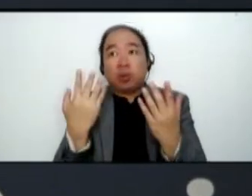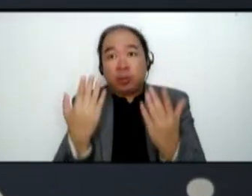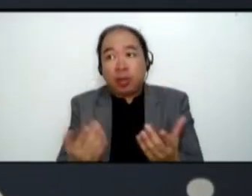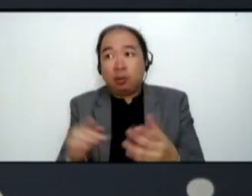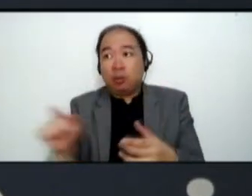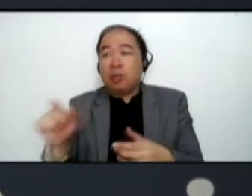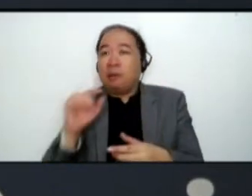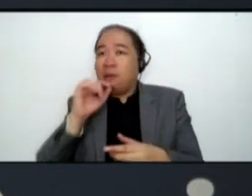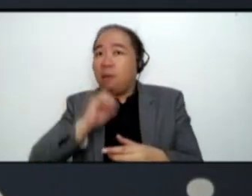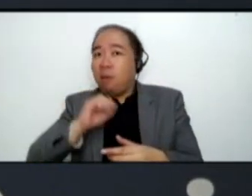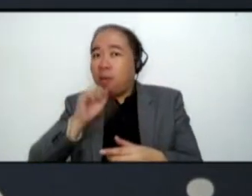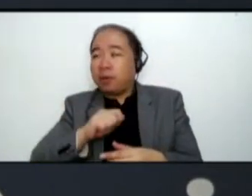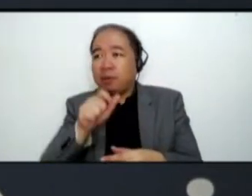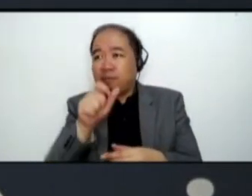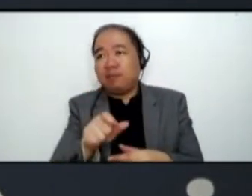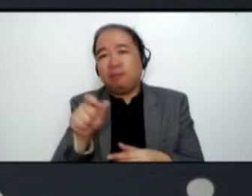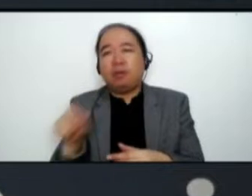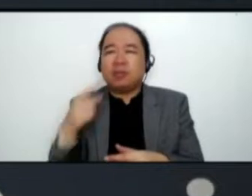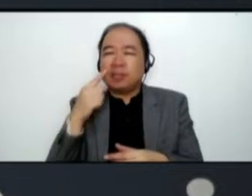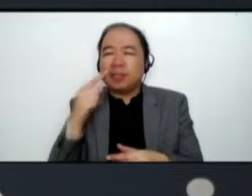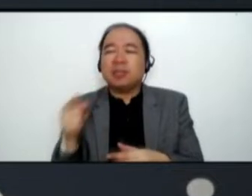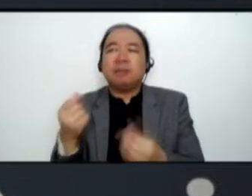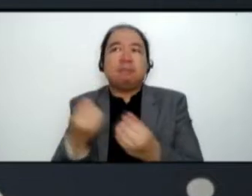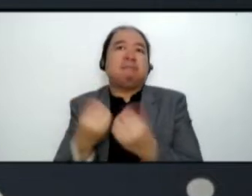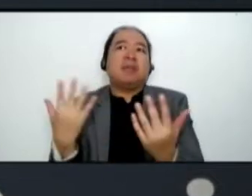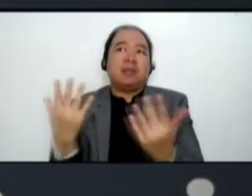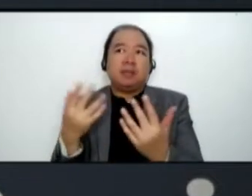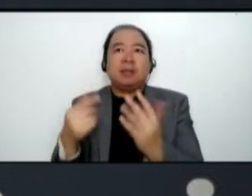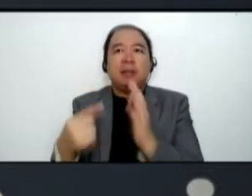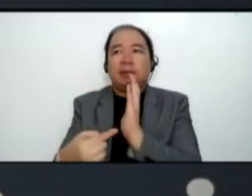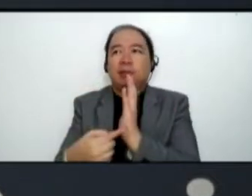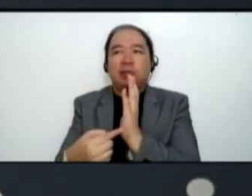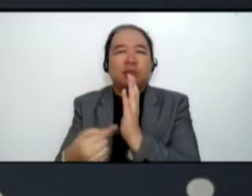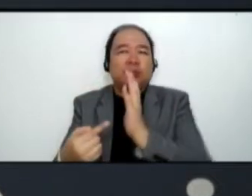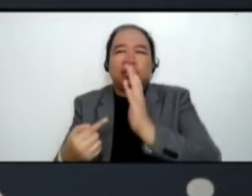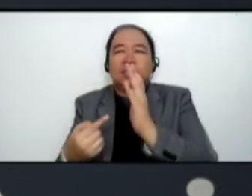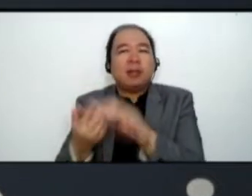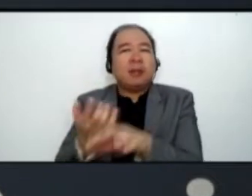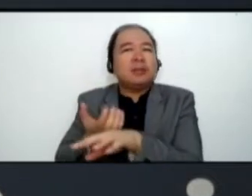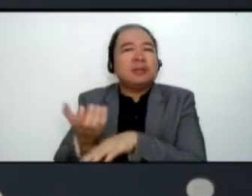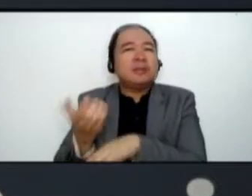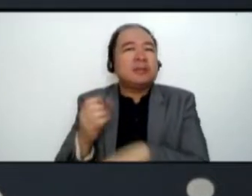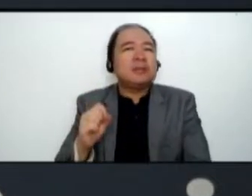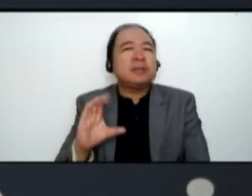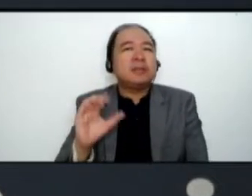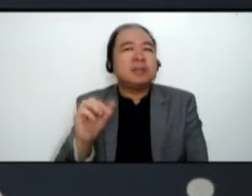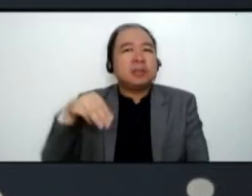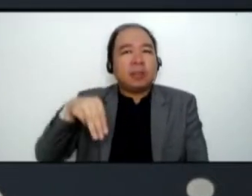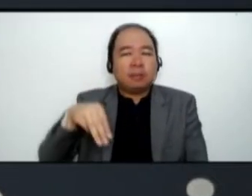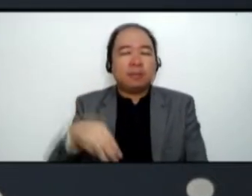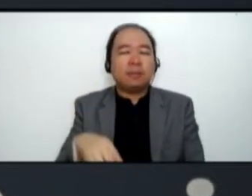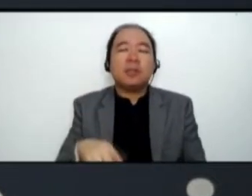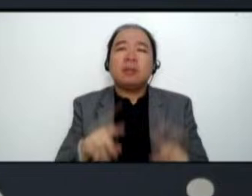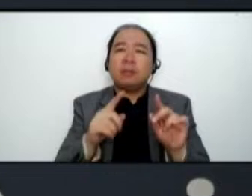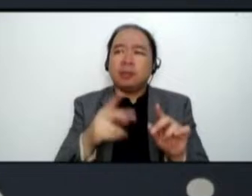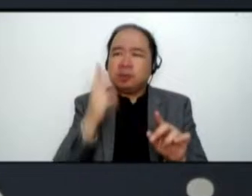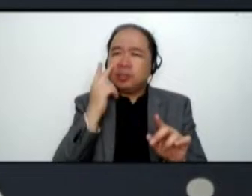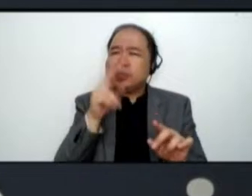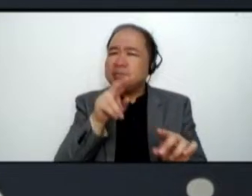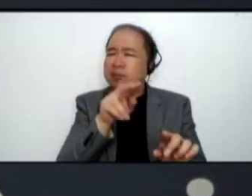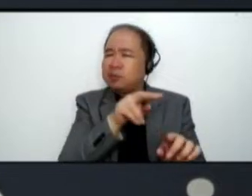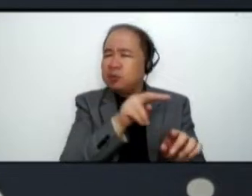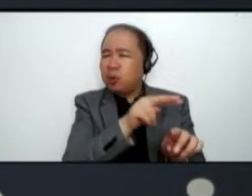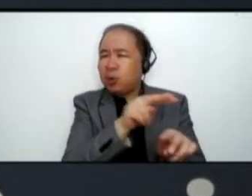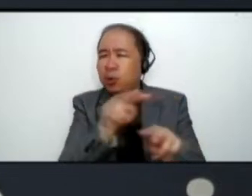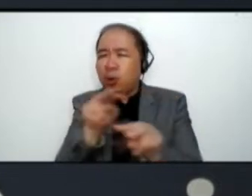primary targets or victims of digital scams. But now let's switch it around and look at the opportunity. What if we bridge the